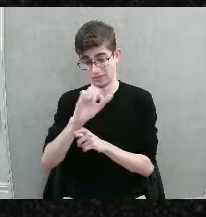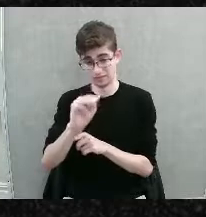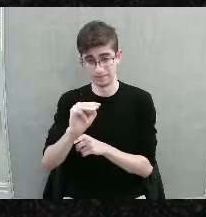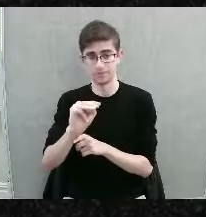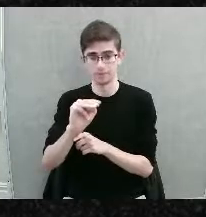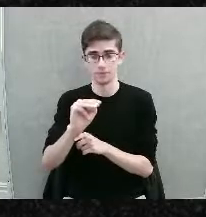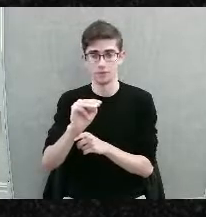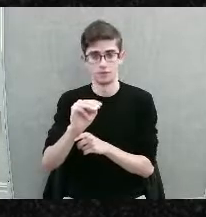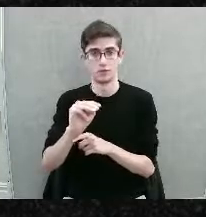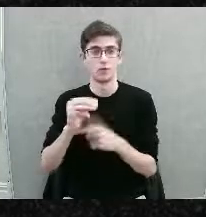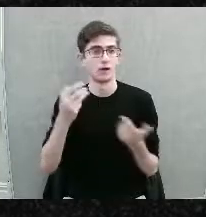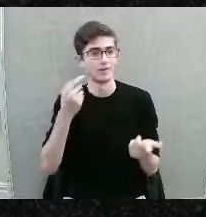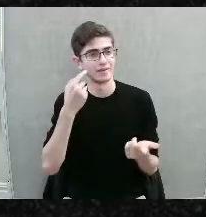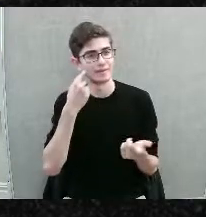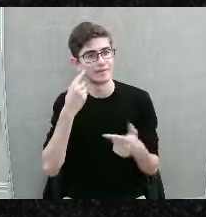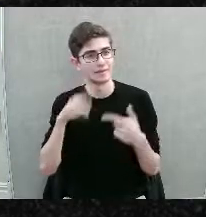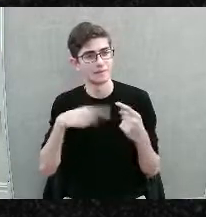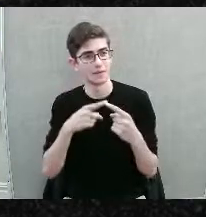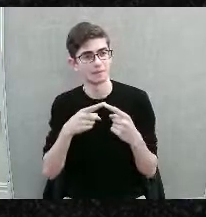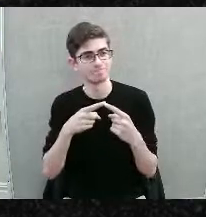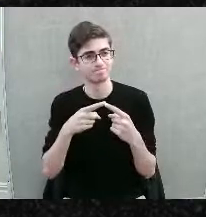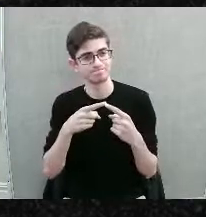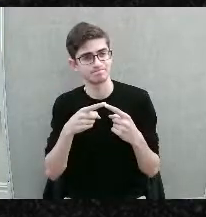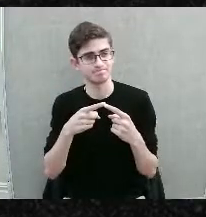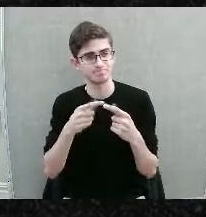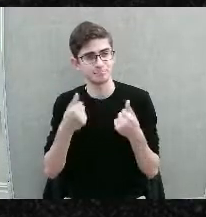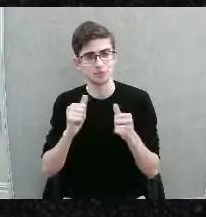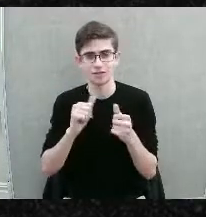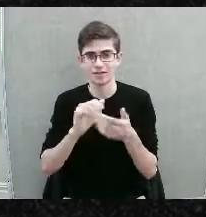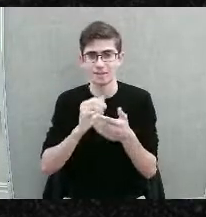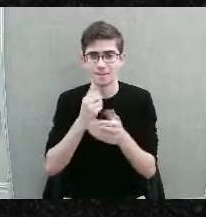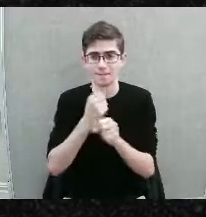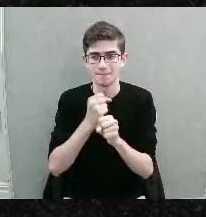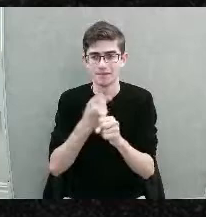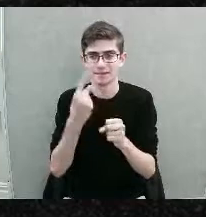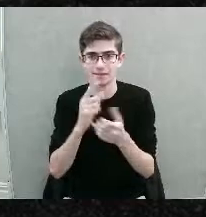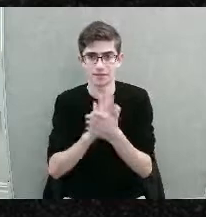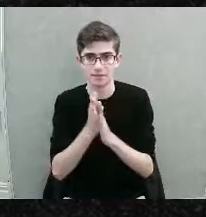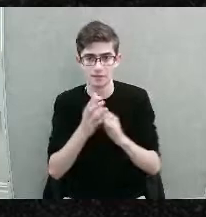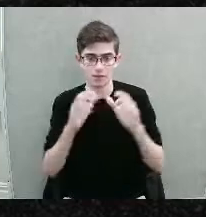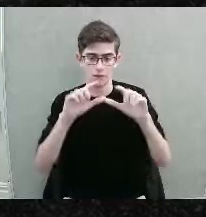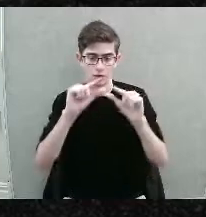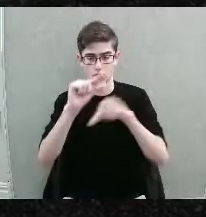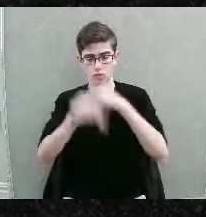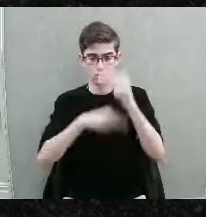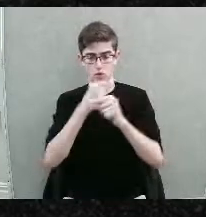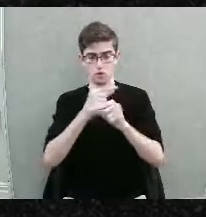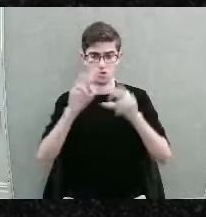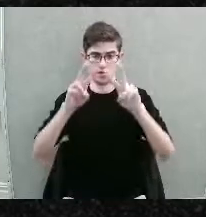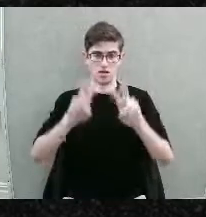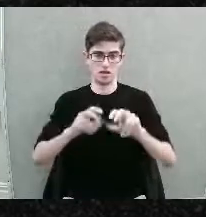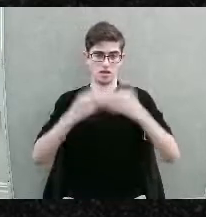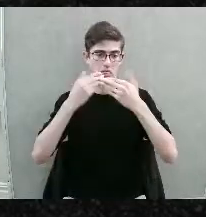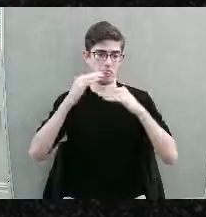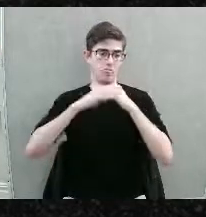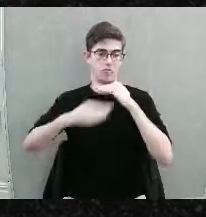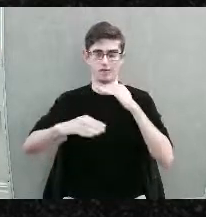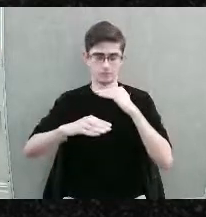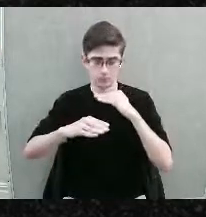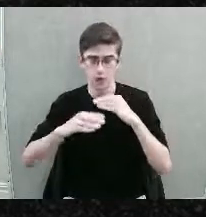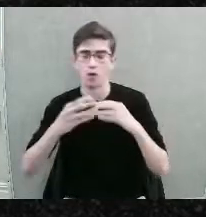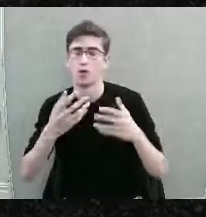not simply either try to synthesize something into a global systemic analysis, nor would it simply leave the